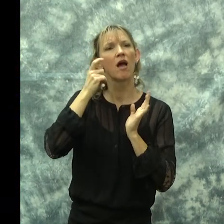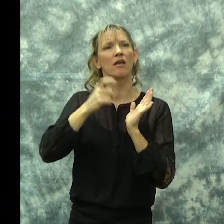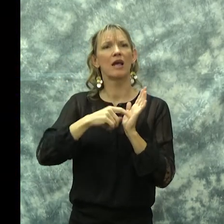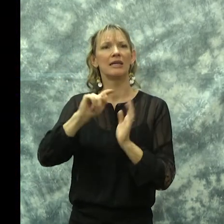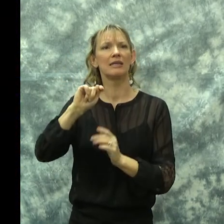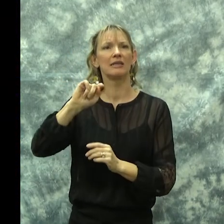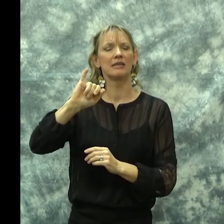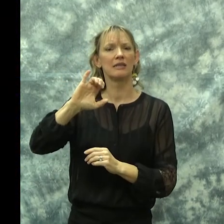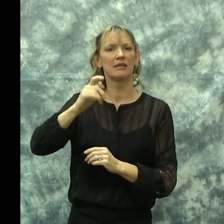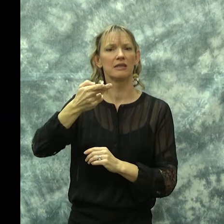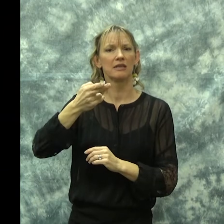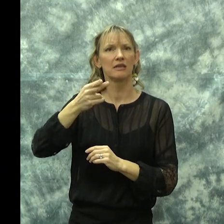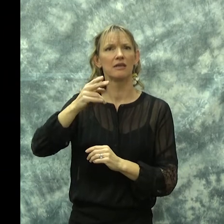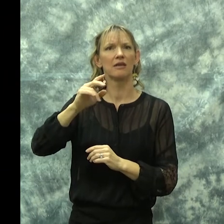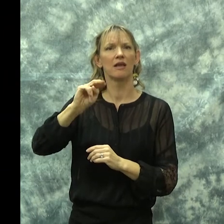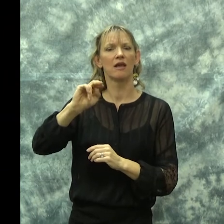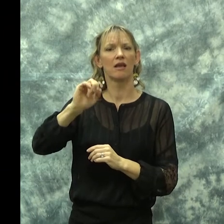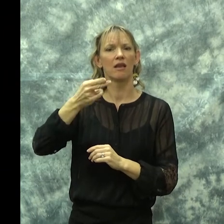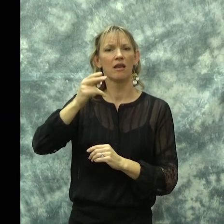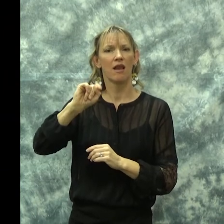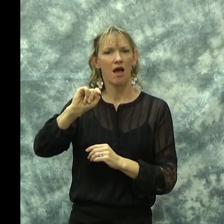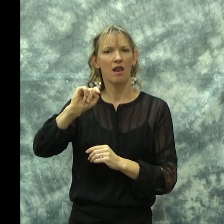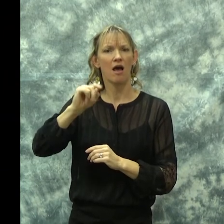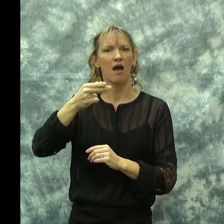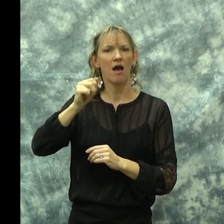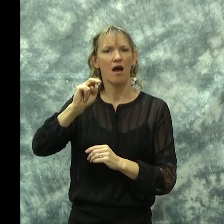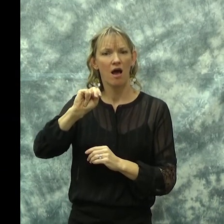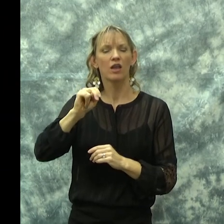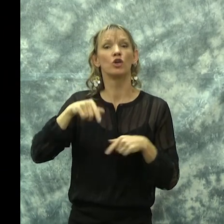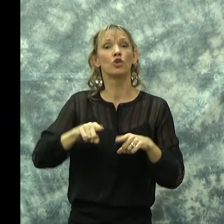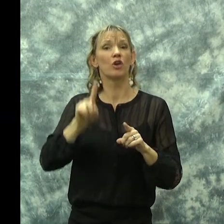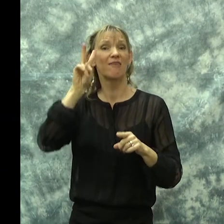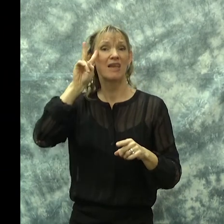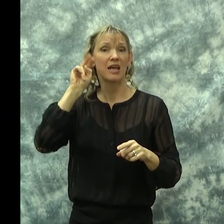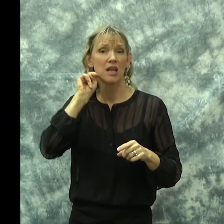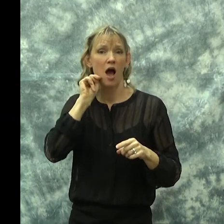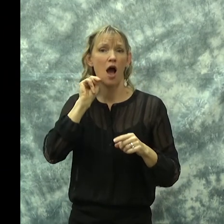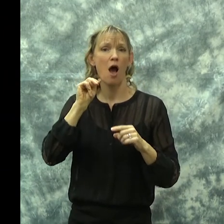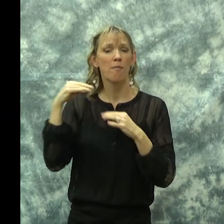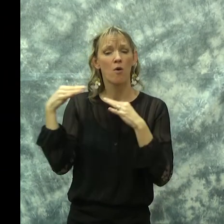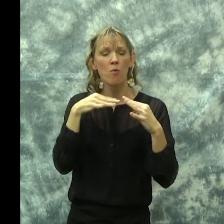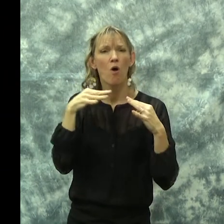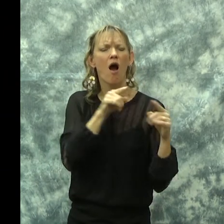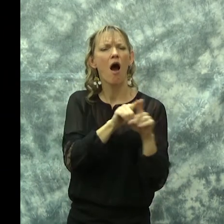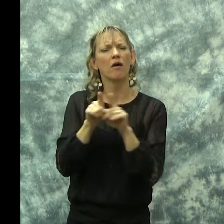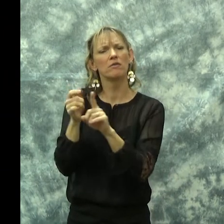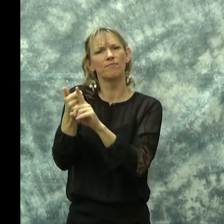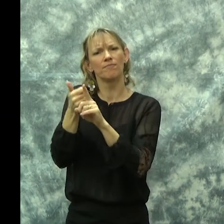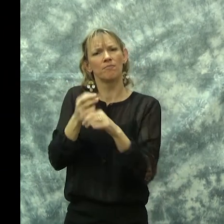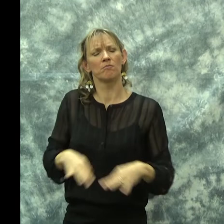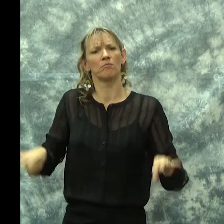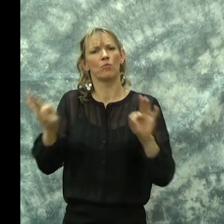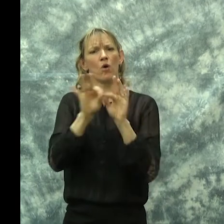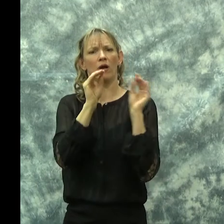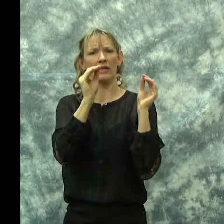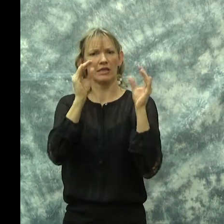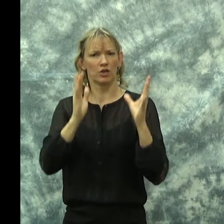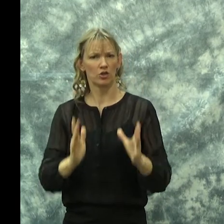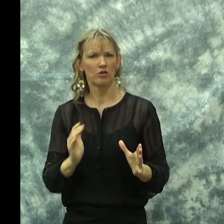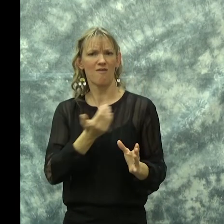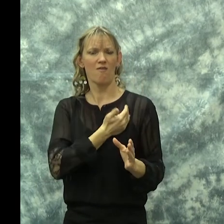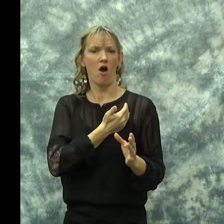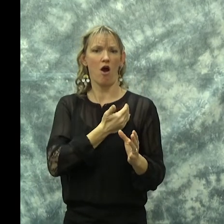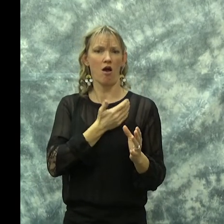presence for peace during the Vietnam War and beyond, but such an important teacher of our interfaith